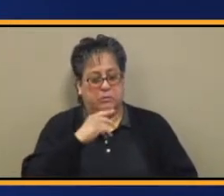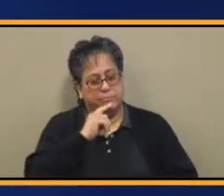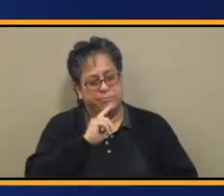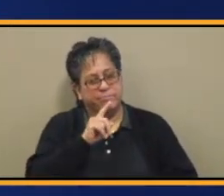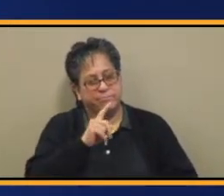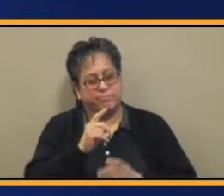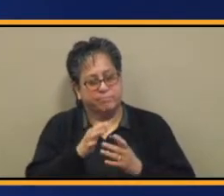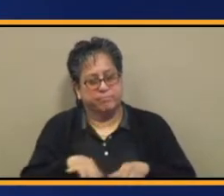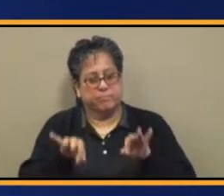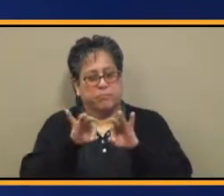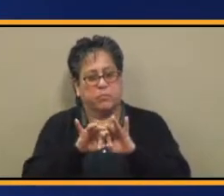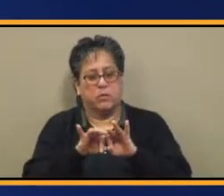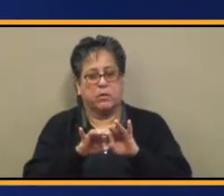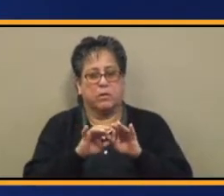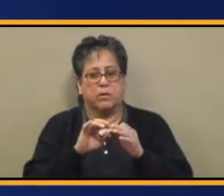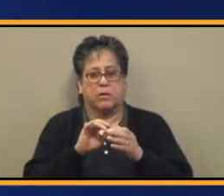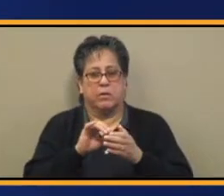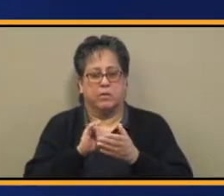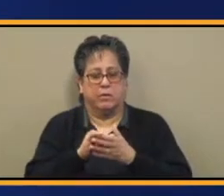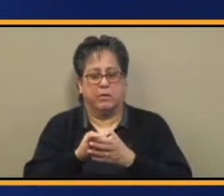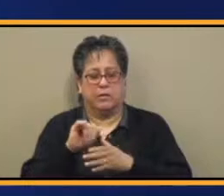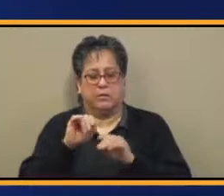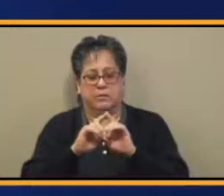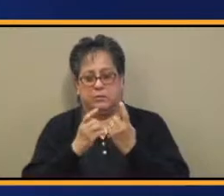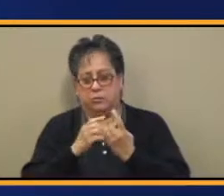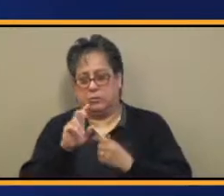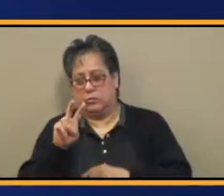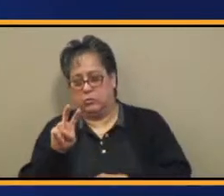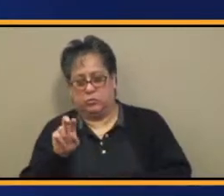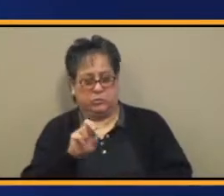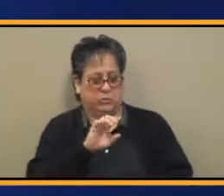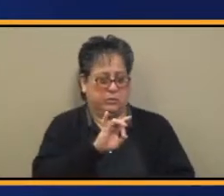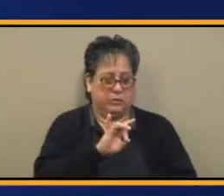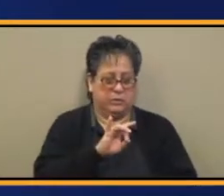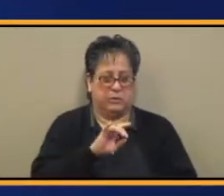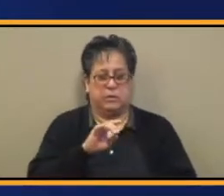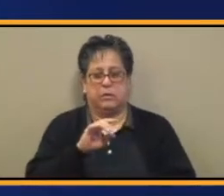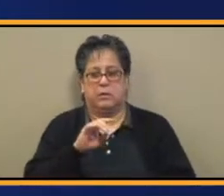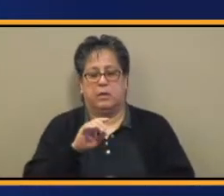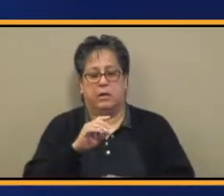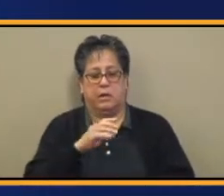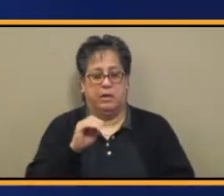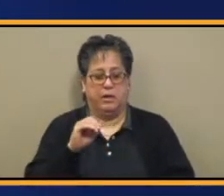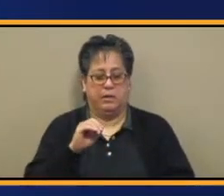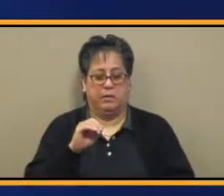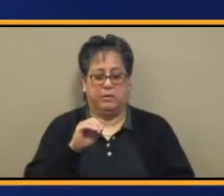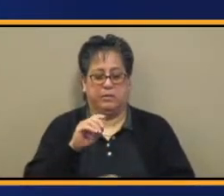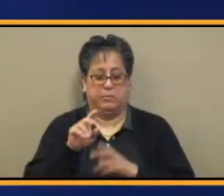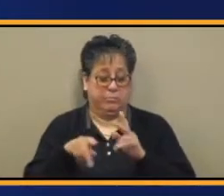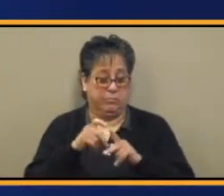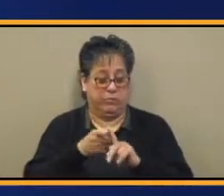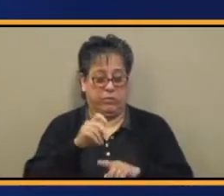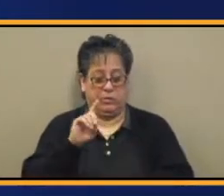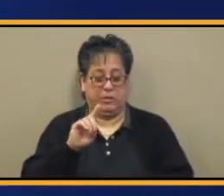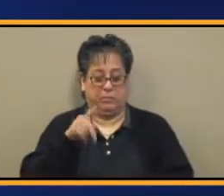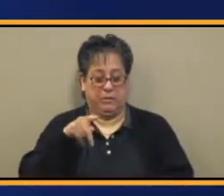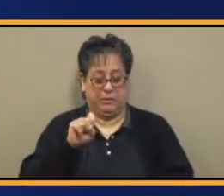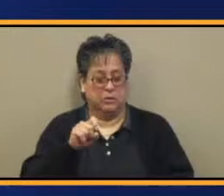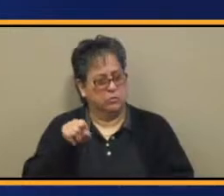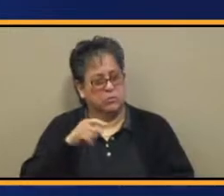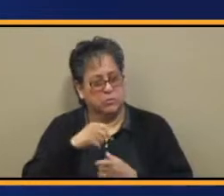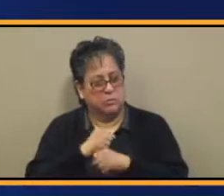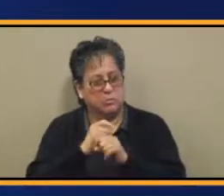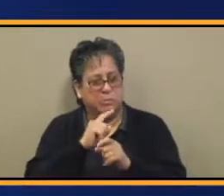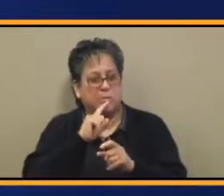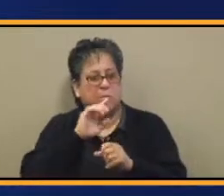with Representative Acevedo, and he met with Mr. Sanchez from DPS. He made a commitment to Representative